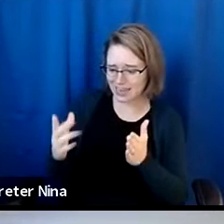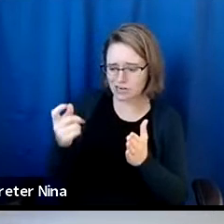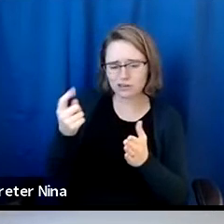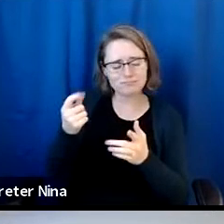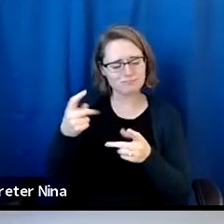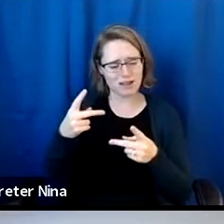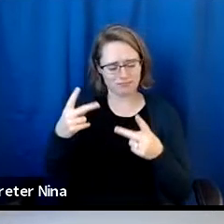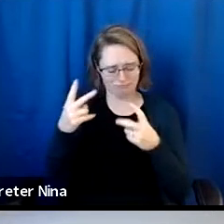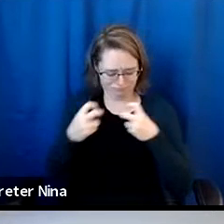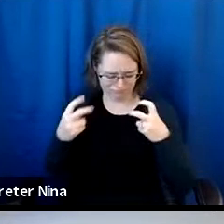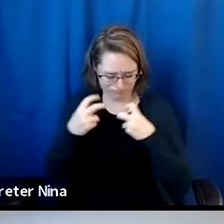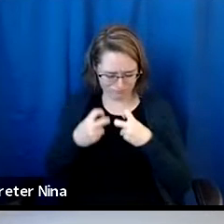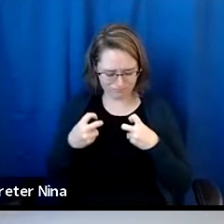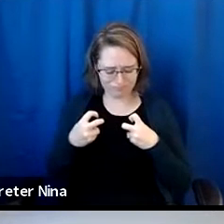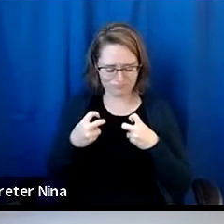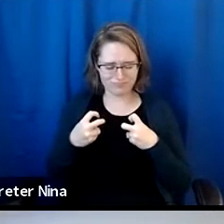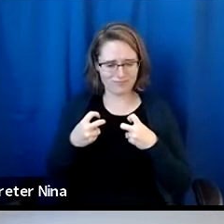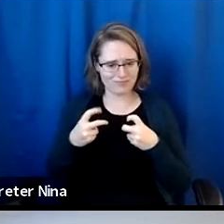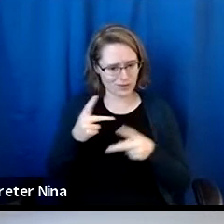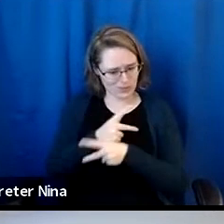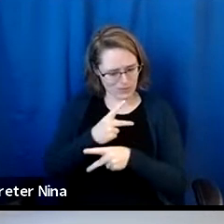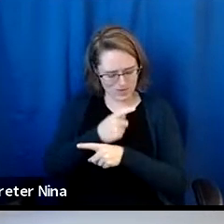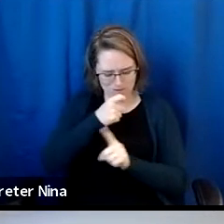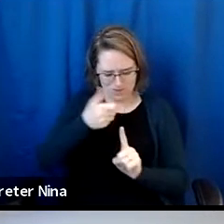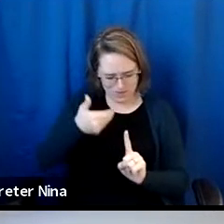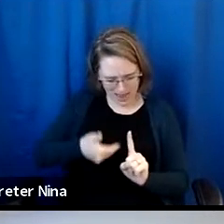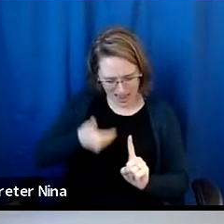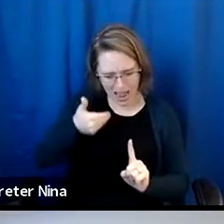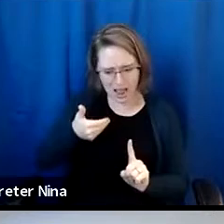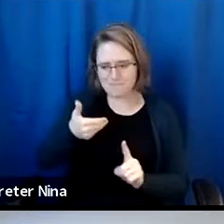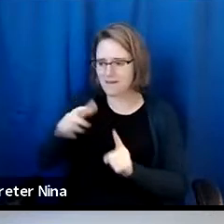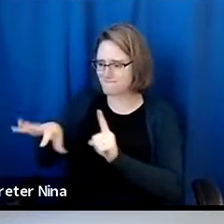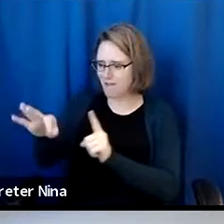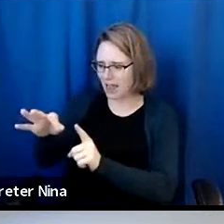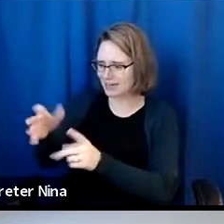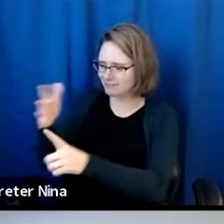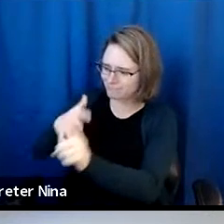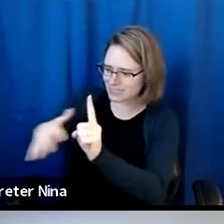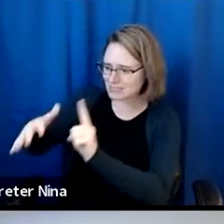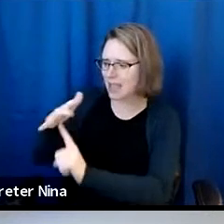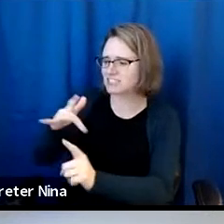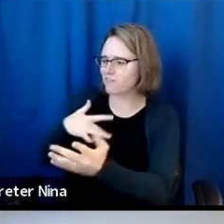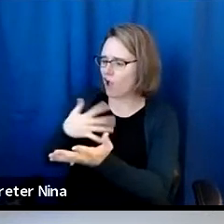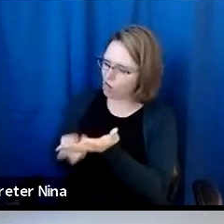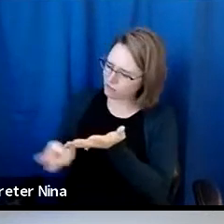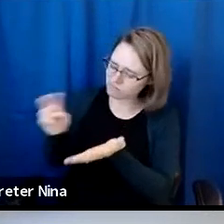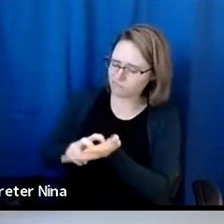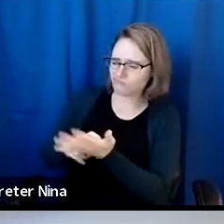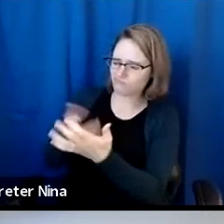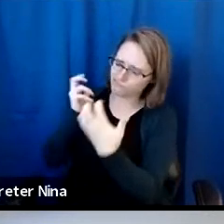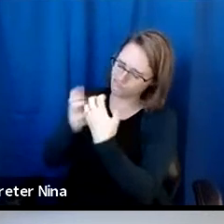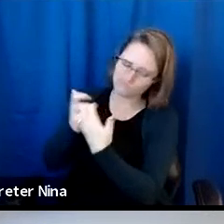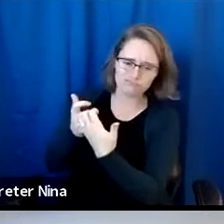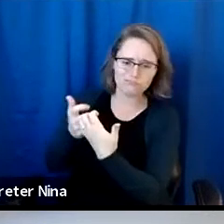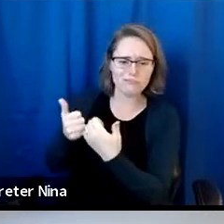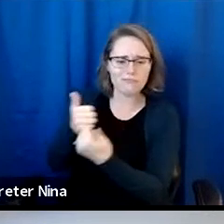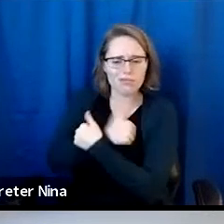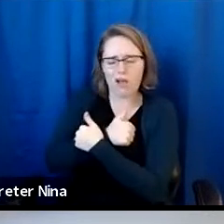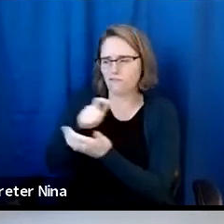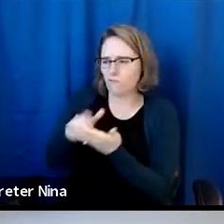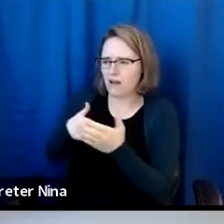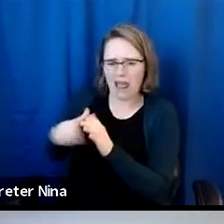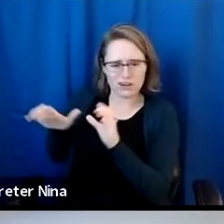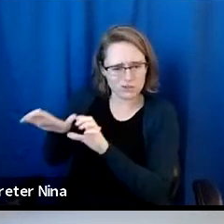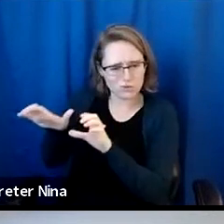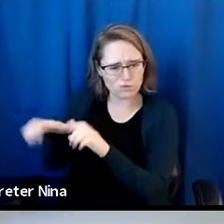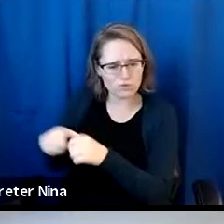finding yourself, finding that space that's going to help you get up in the morning and go, you know, I really like what I do and I'm